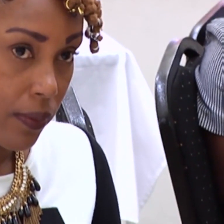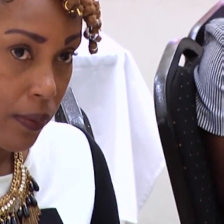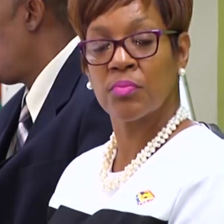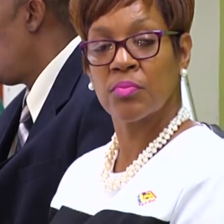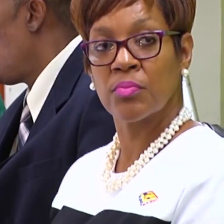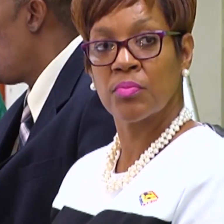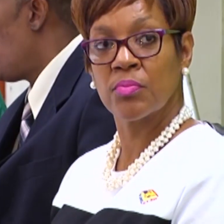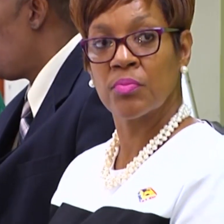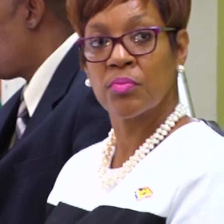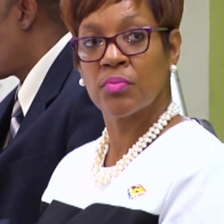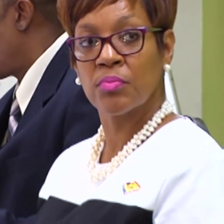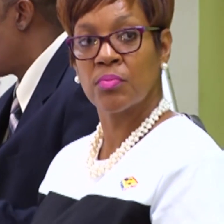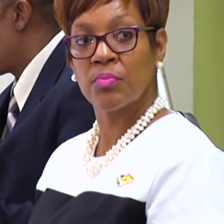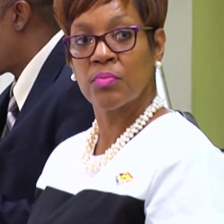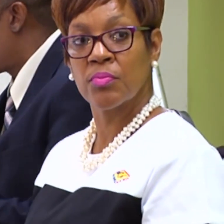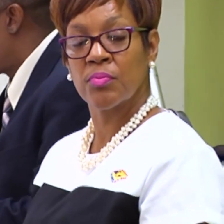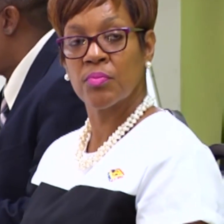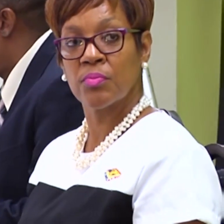session.